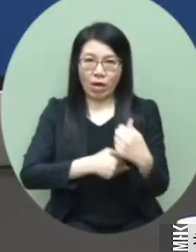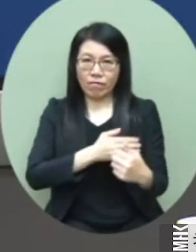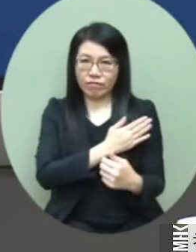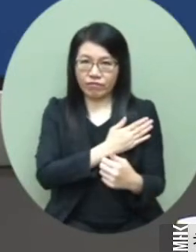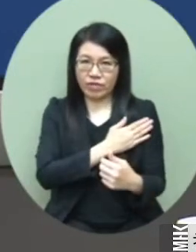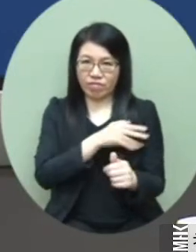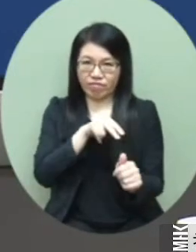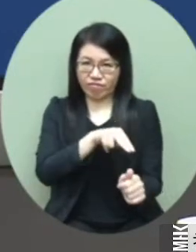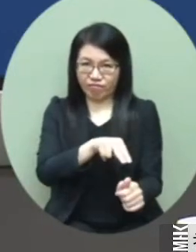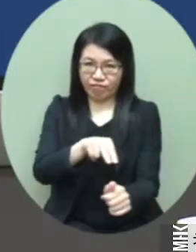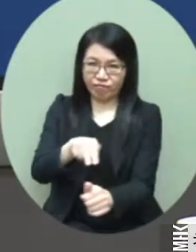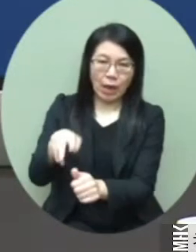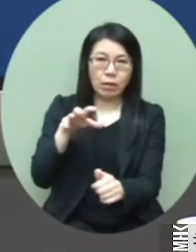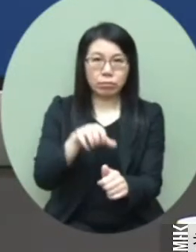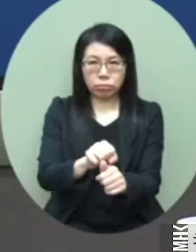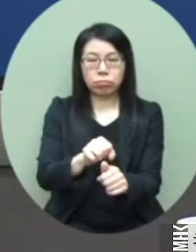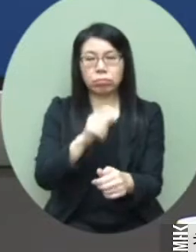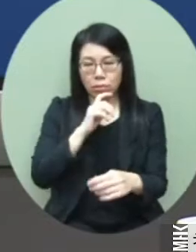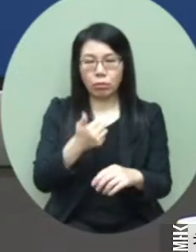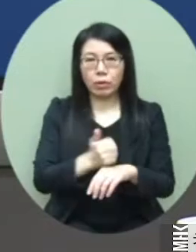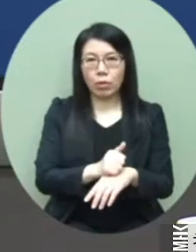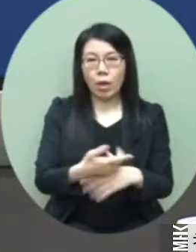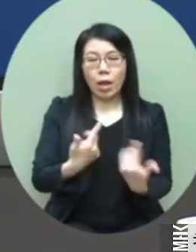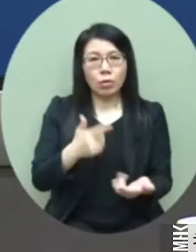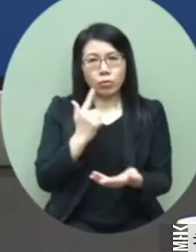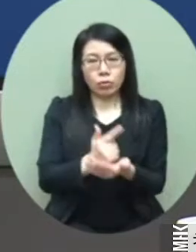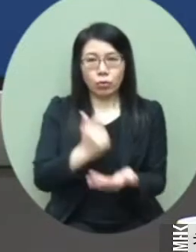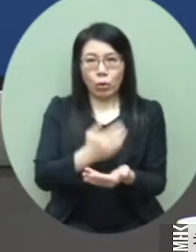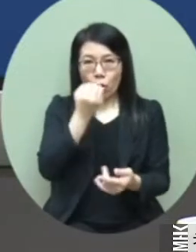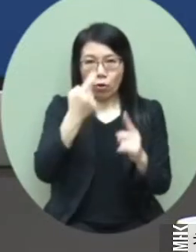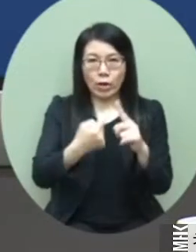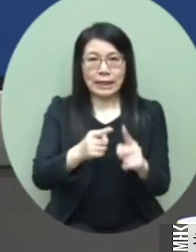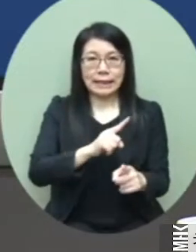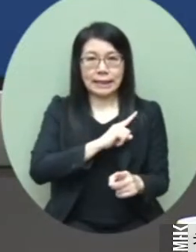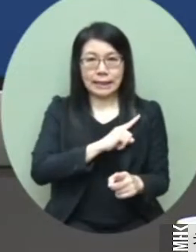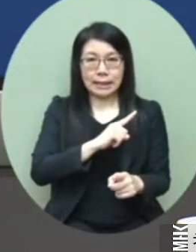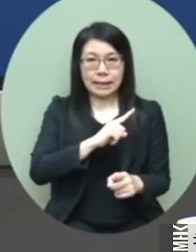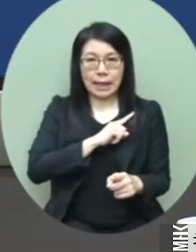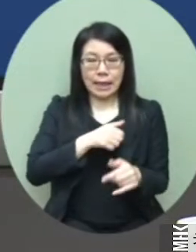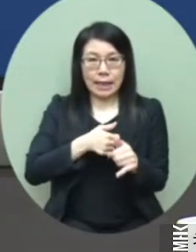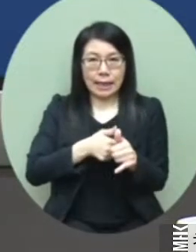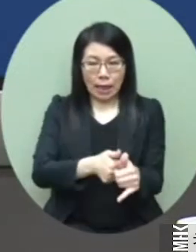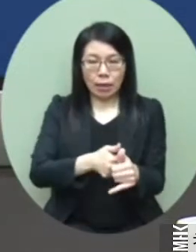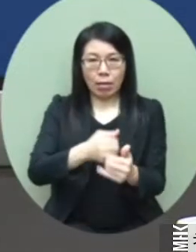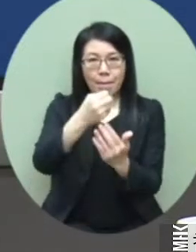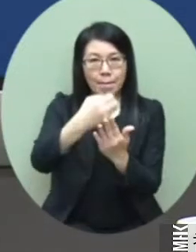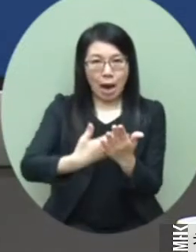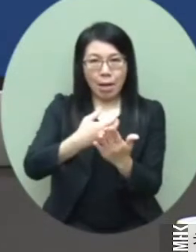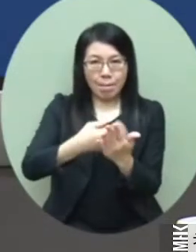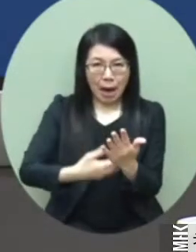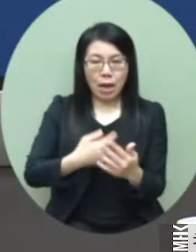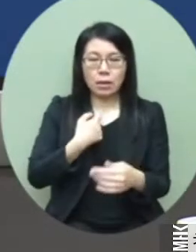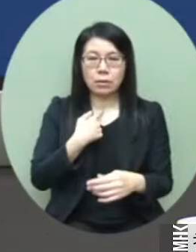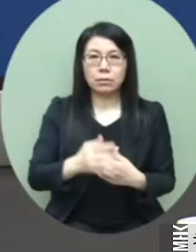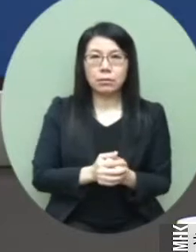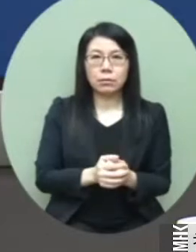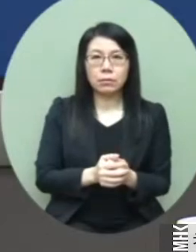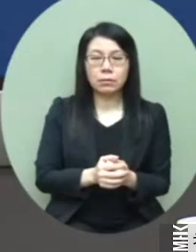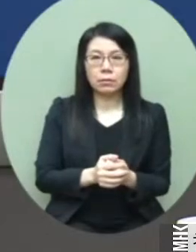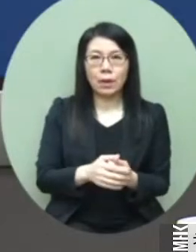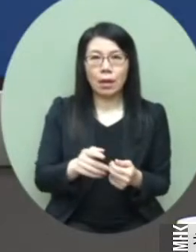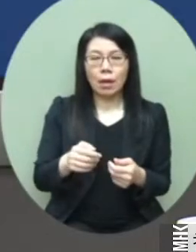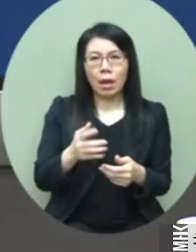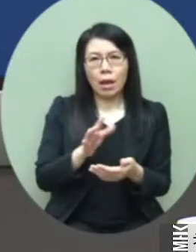will enhance enforcement upon relaxation of these measures. The most important thing of all is discipline on